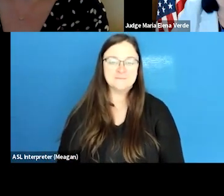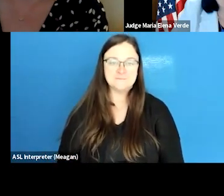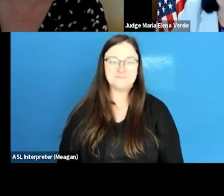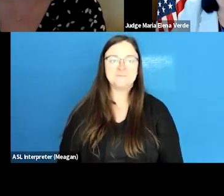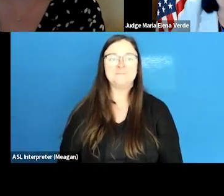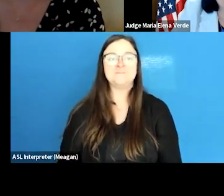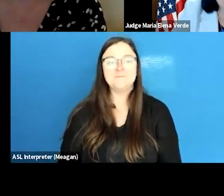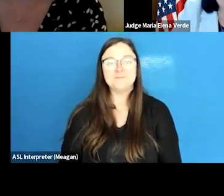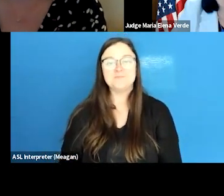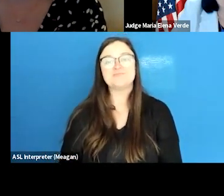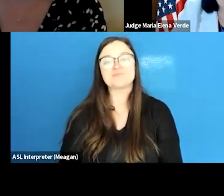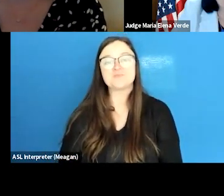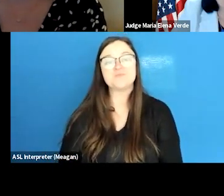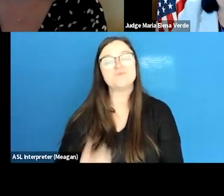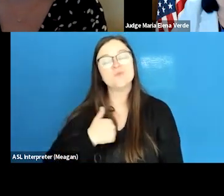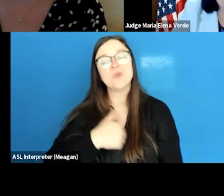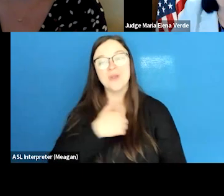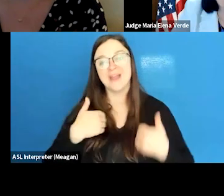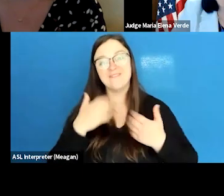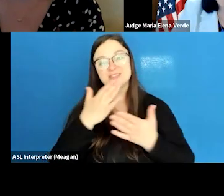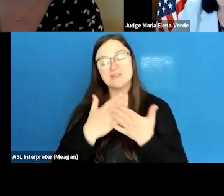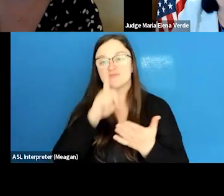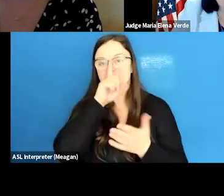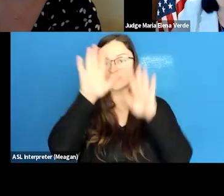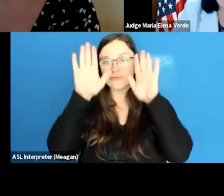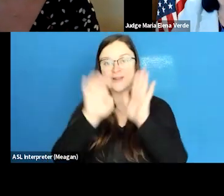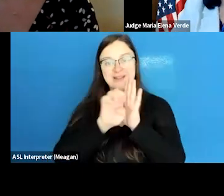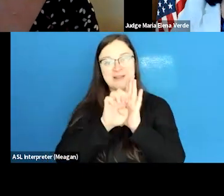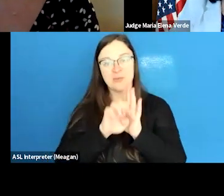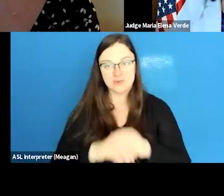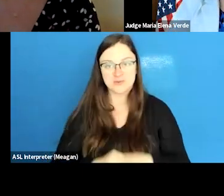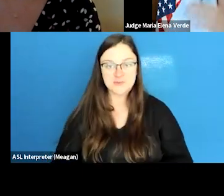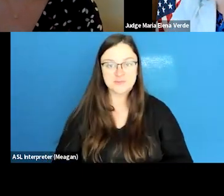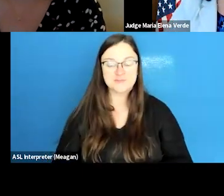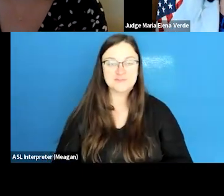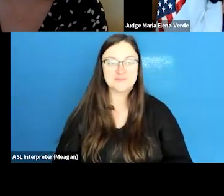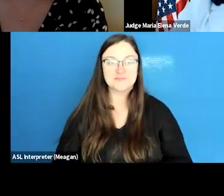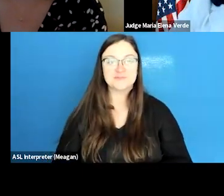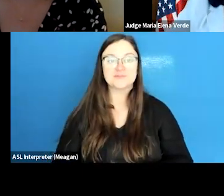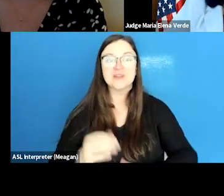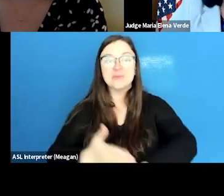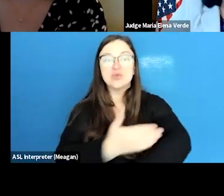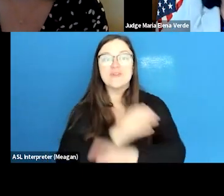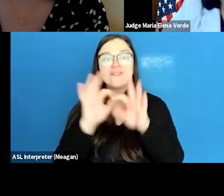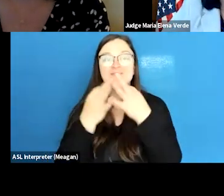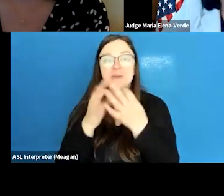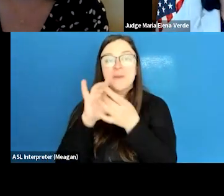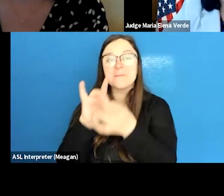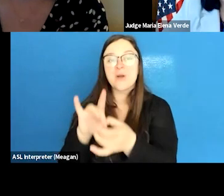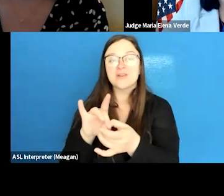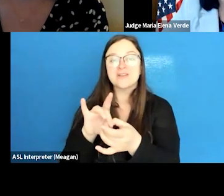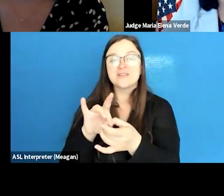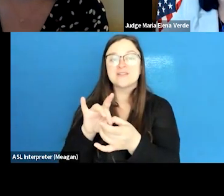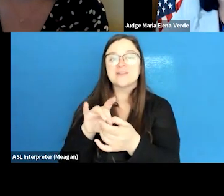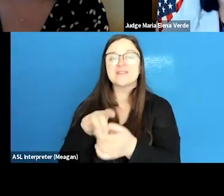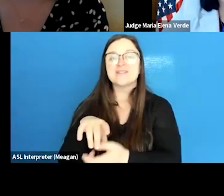So we do have a few great examples from research here that improving family bonding is really related